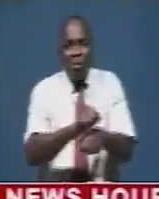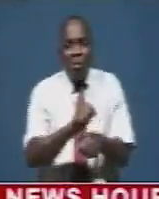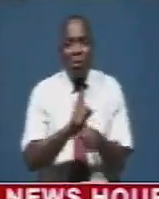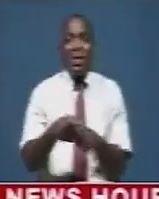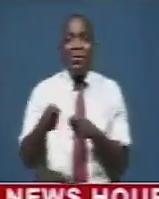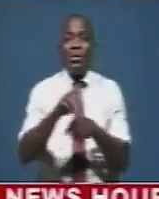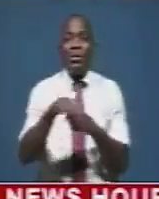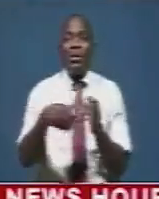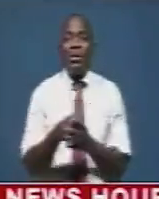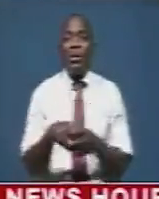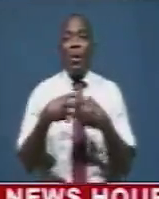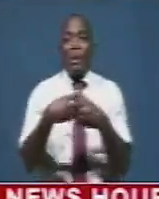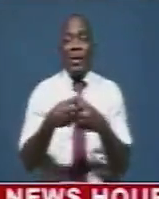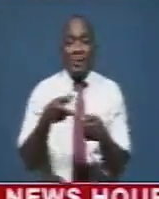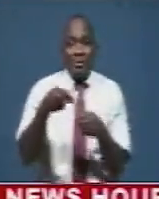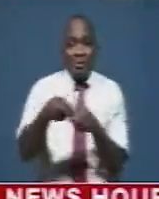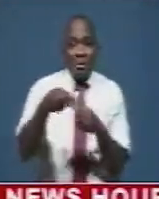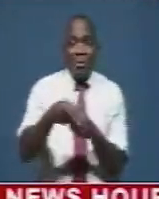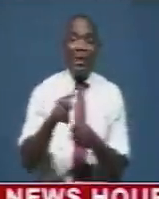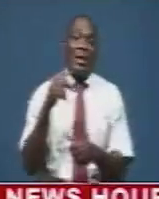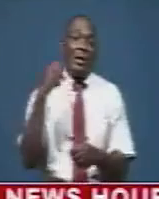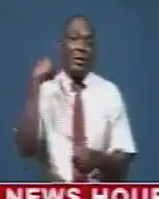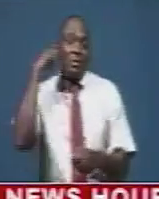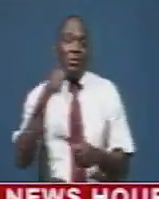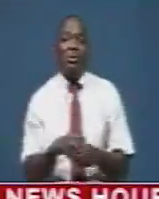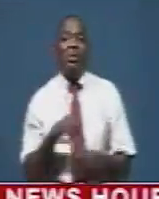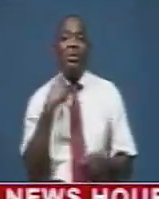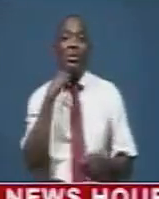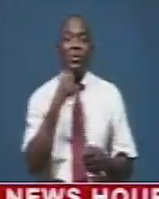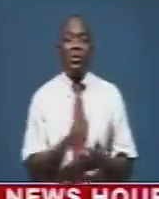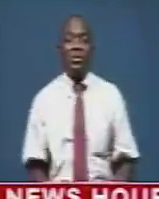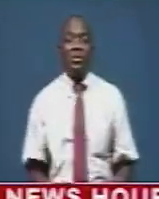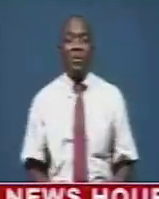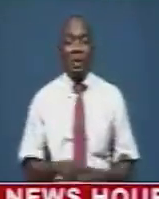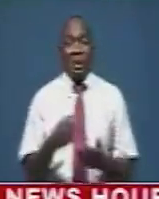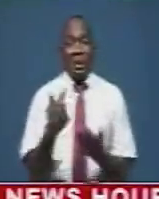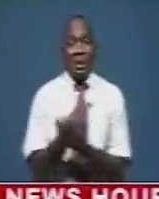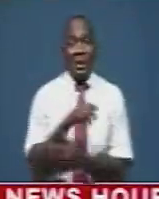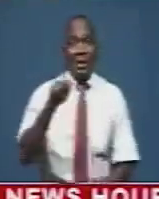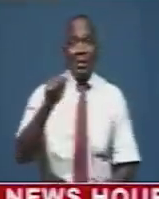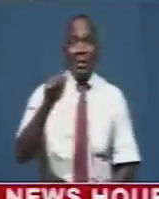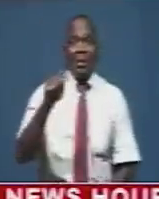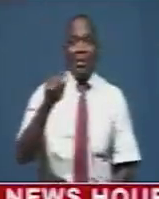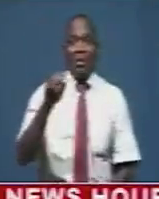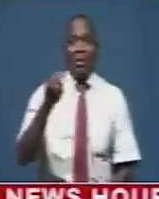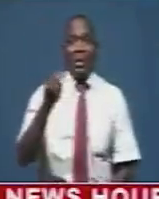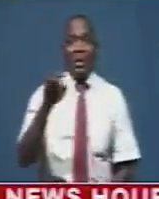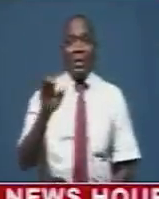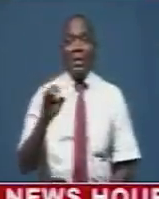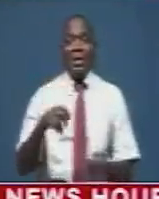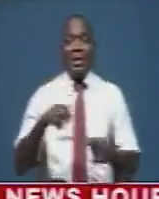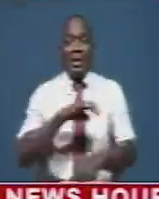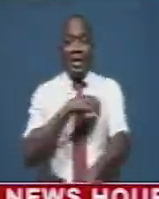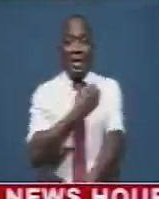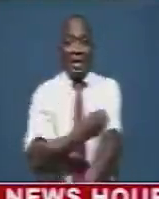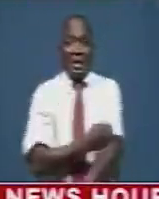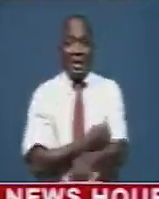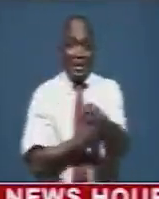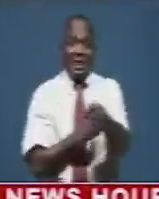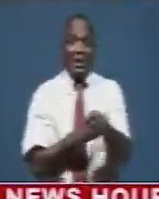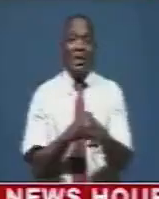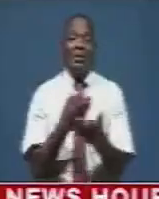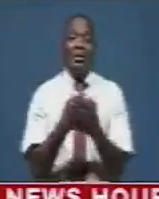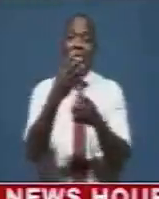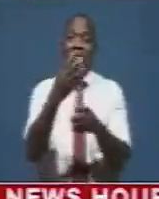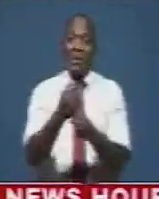machine and cutting tools to shape stock material. For the Ghana Atomic Energy Commission, the foundry is coming into being